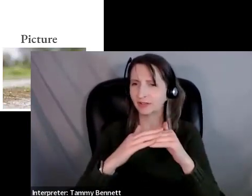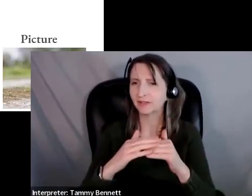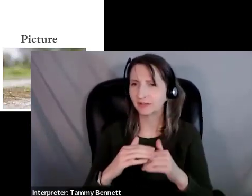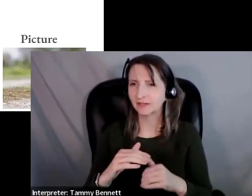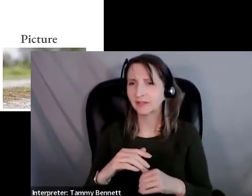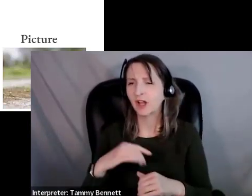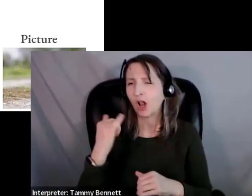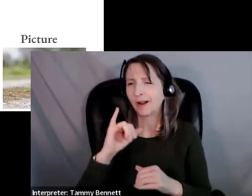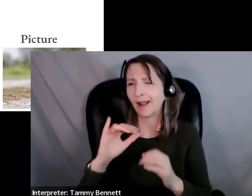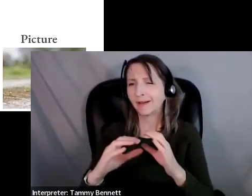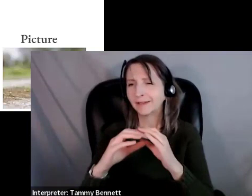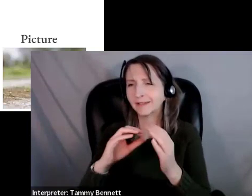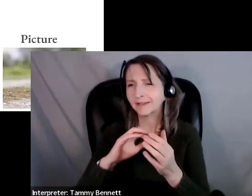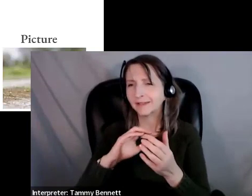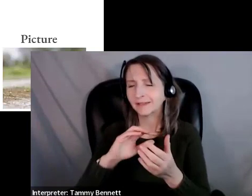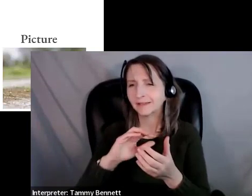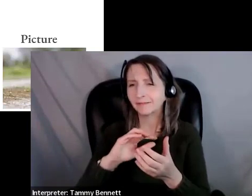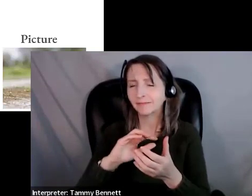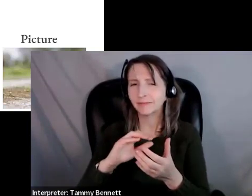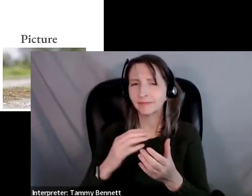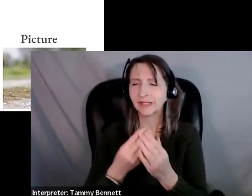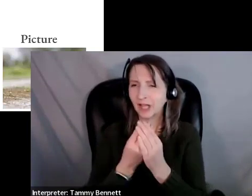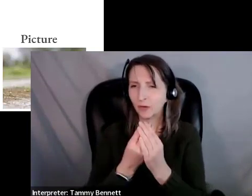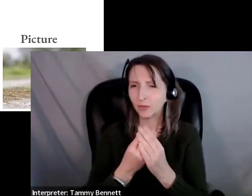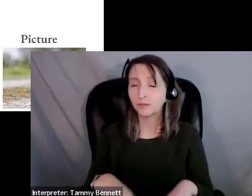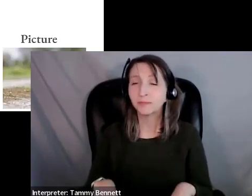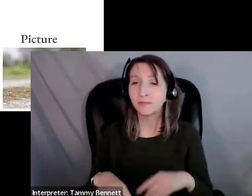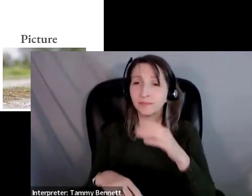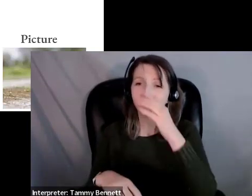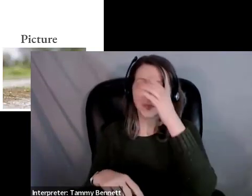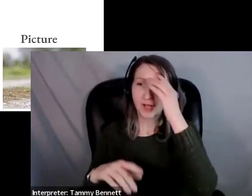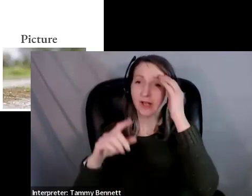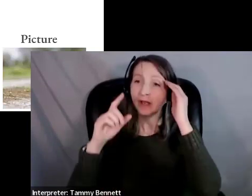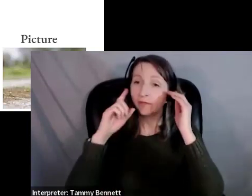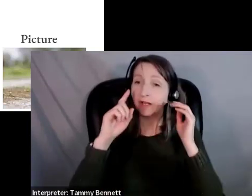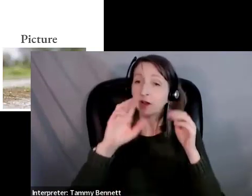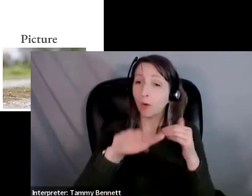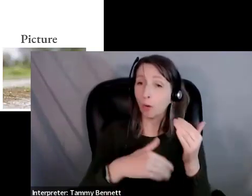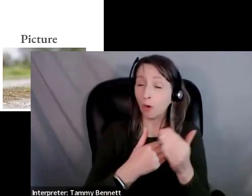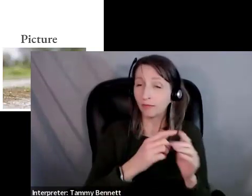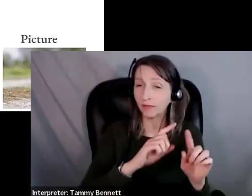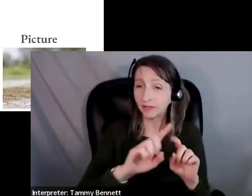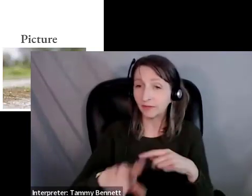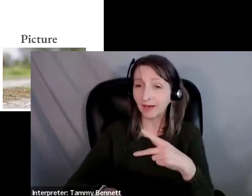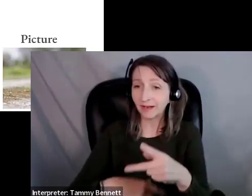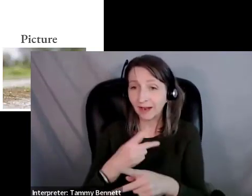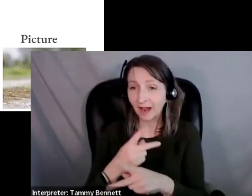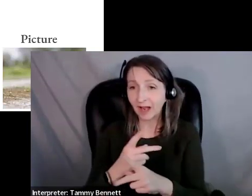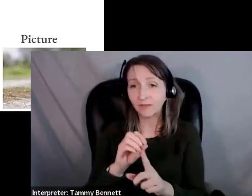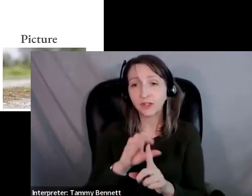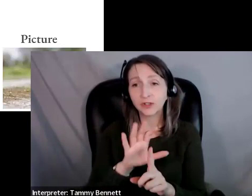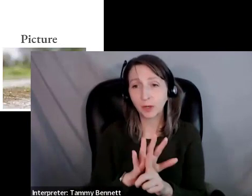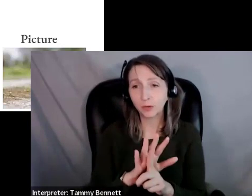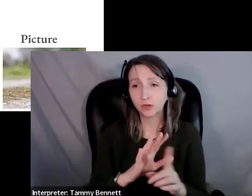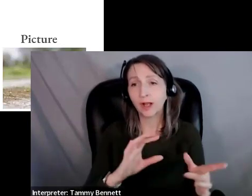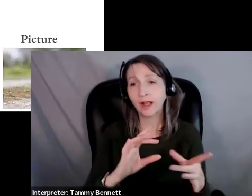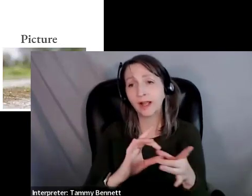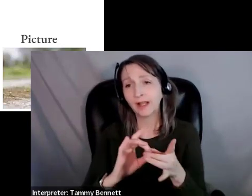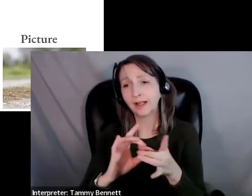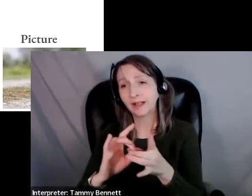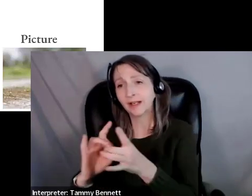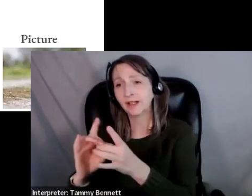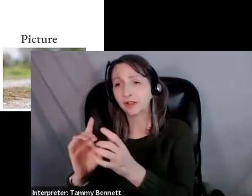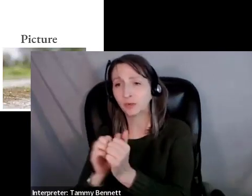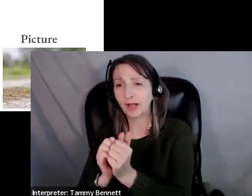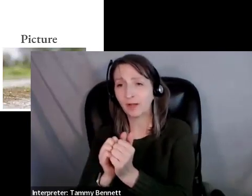sandwich. And then chaining again, thinking of all different links, the representation of all the different types of exposures all together connected to